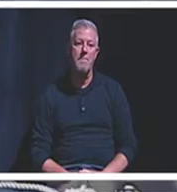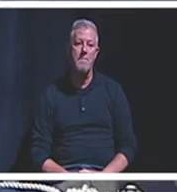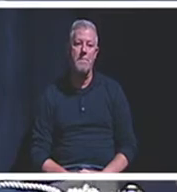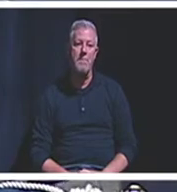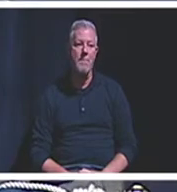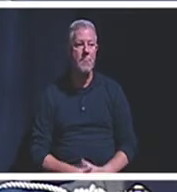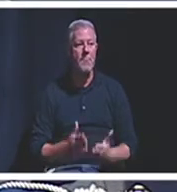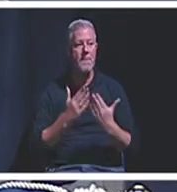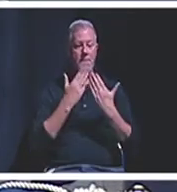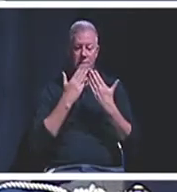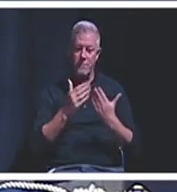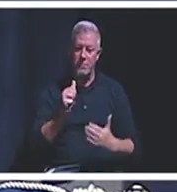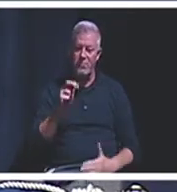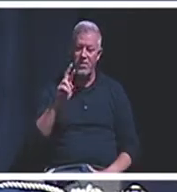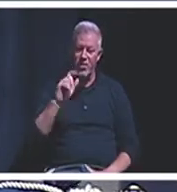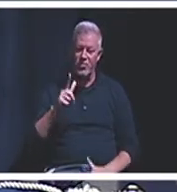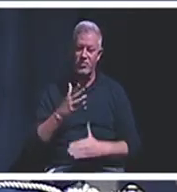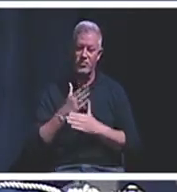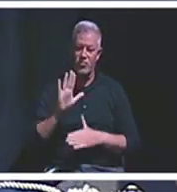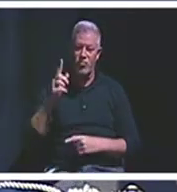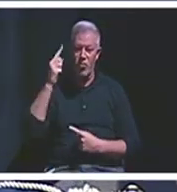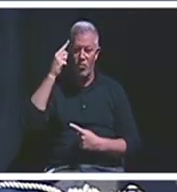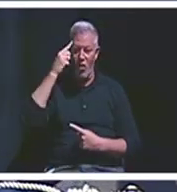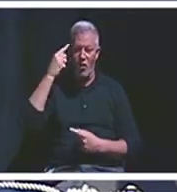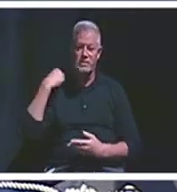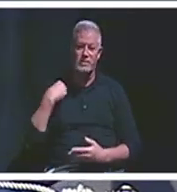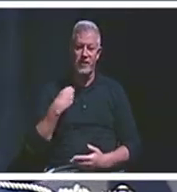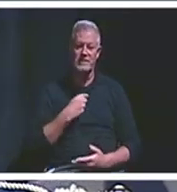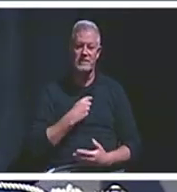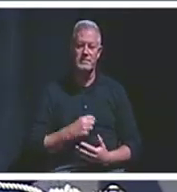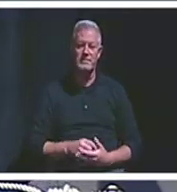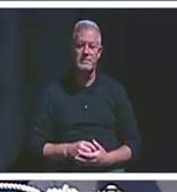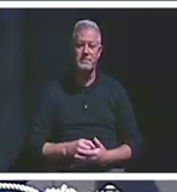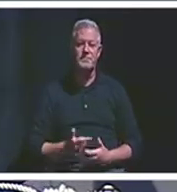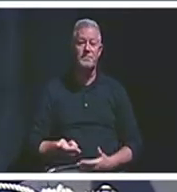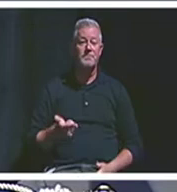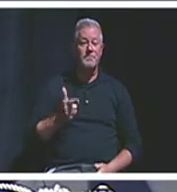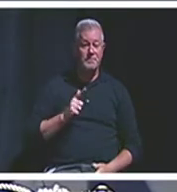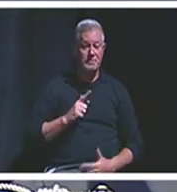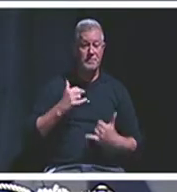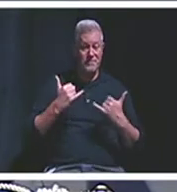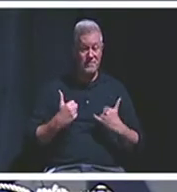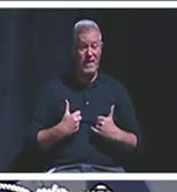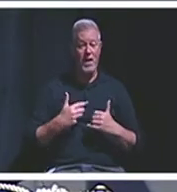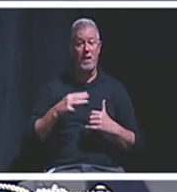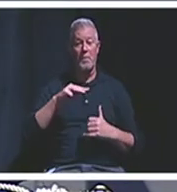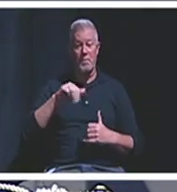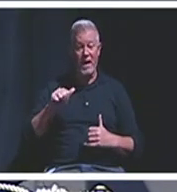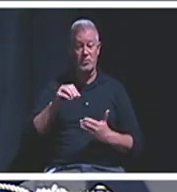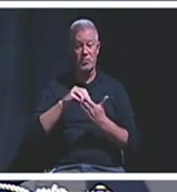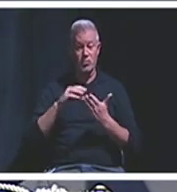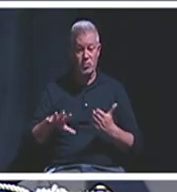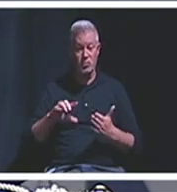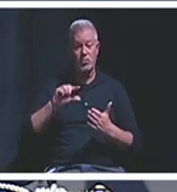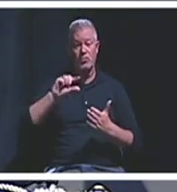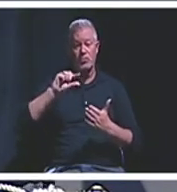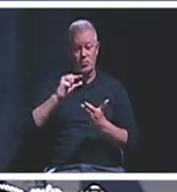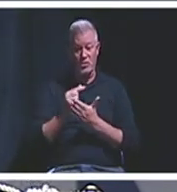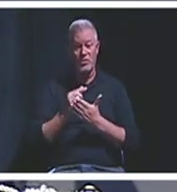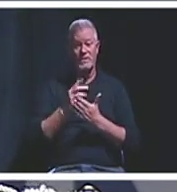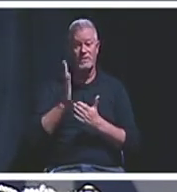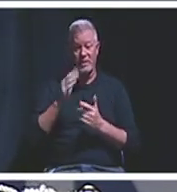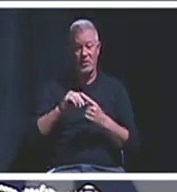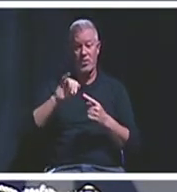Ariel, thank you so much for sharing those thoughts with us. I'm now pleased to present our master student graduation speaker,